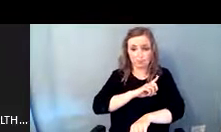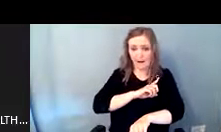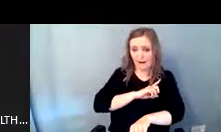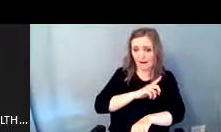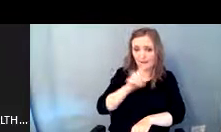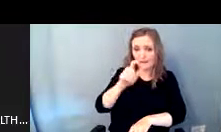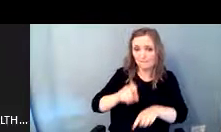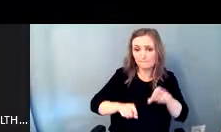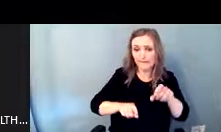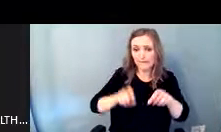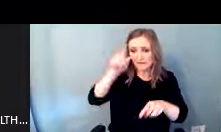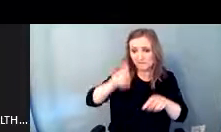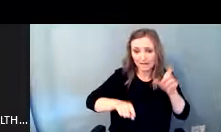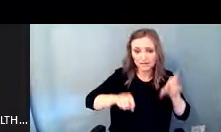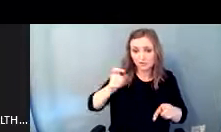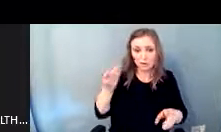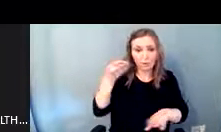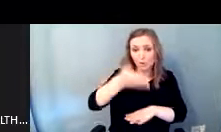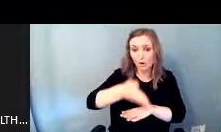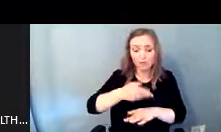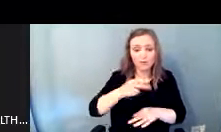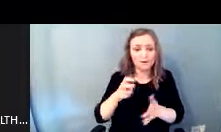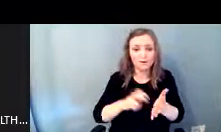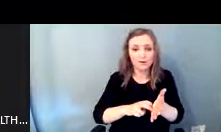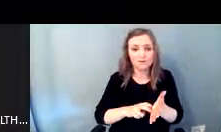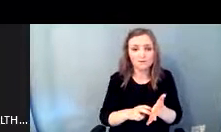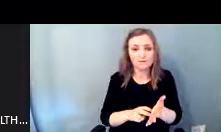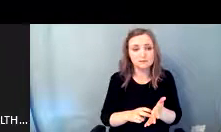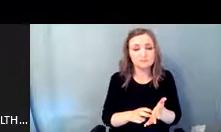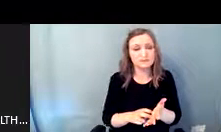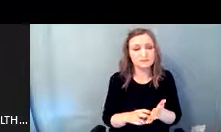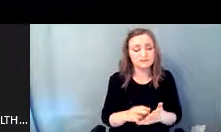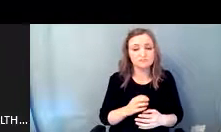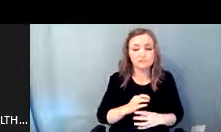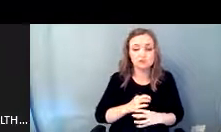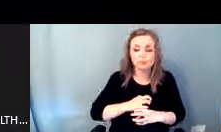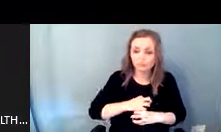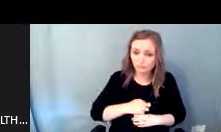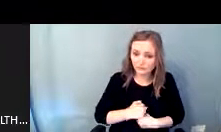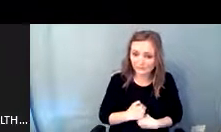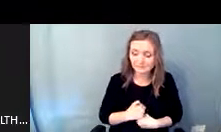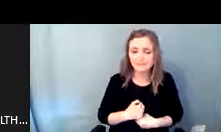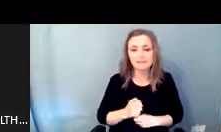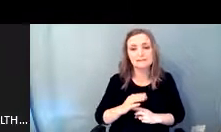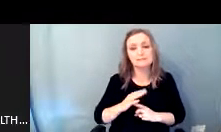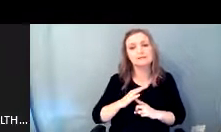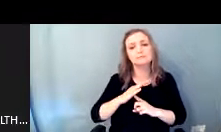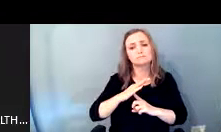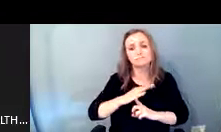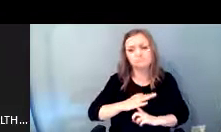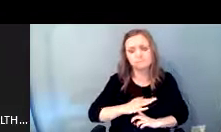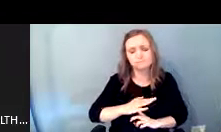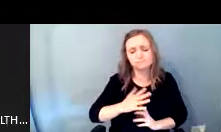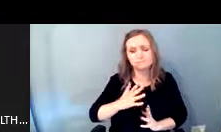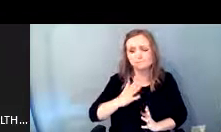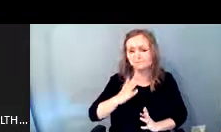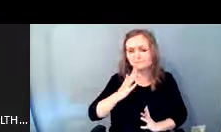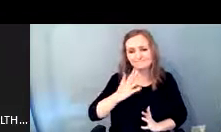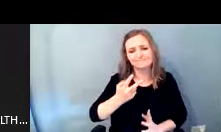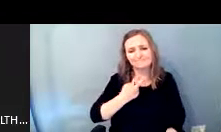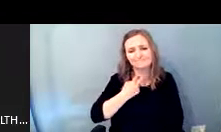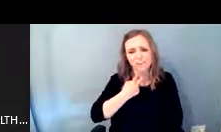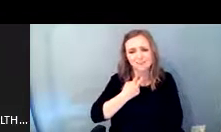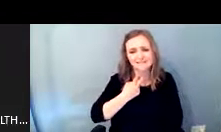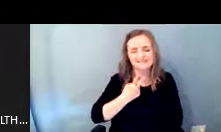appointments, which is often, both frustrating and disappointing. And, the important thing is patients need to